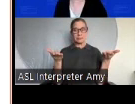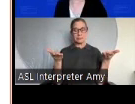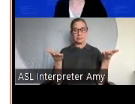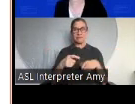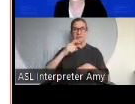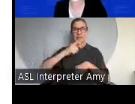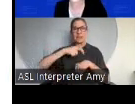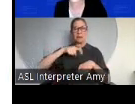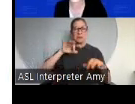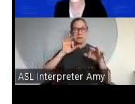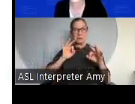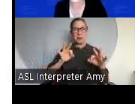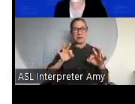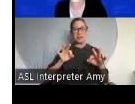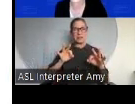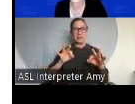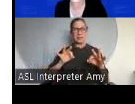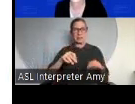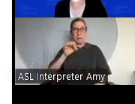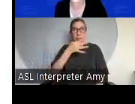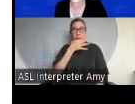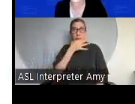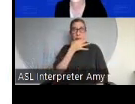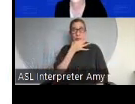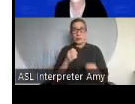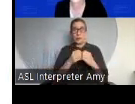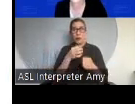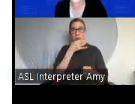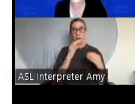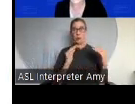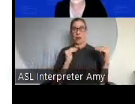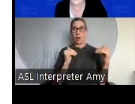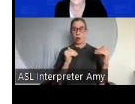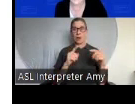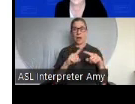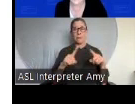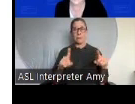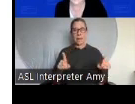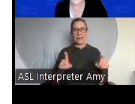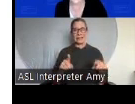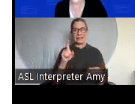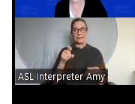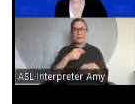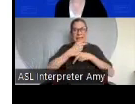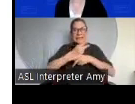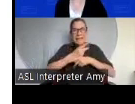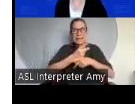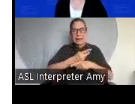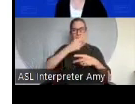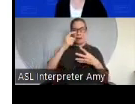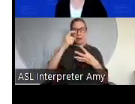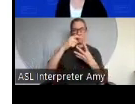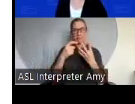timing it couldn't be sooner. However, we do need to take care of a couple of things to